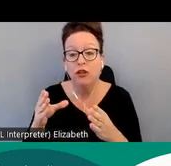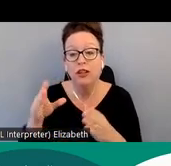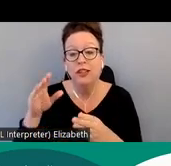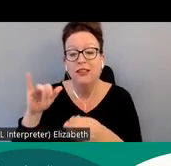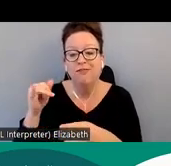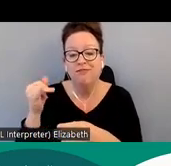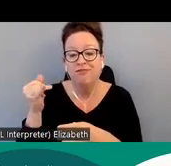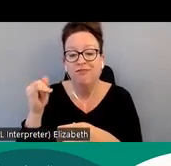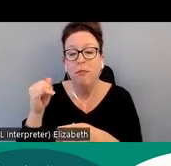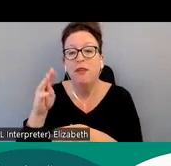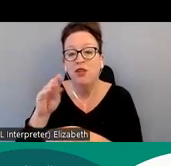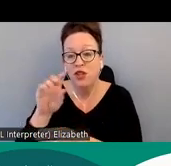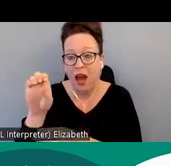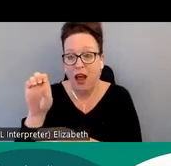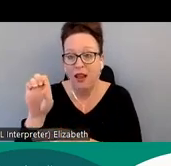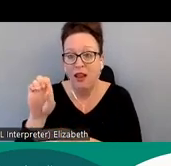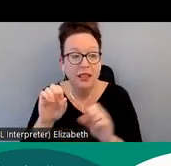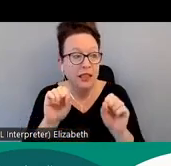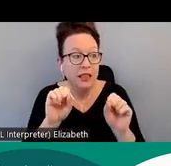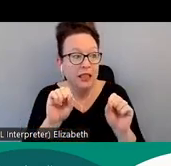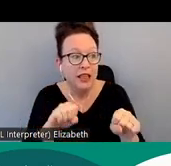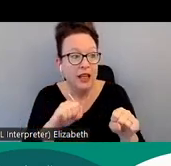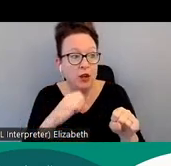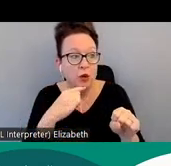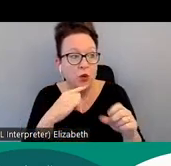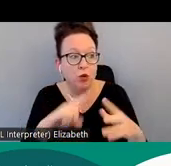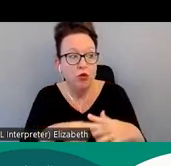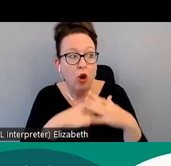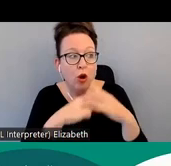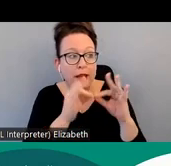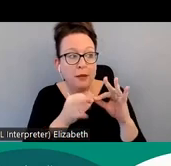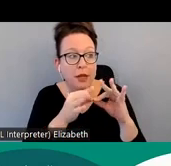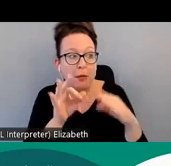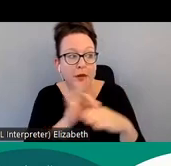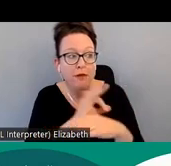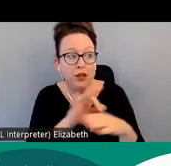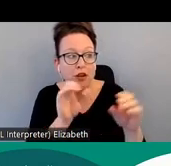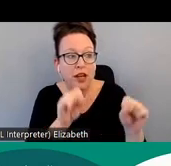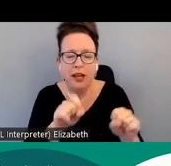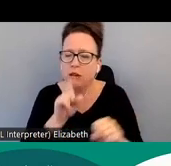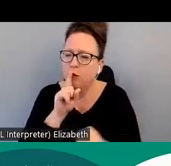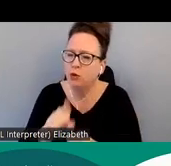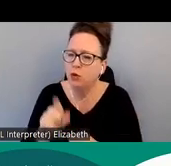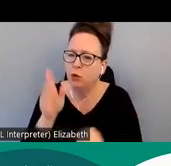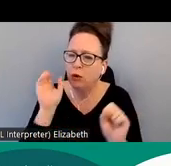already. Can you please enable the interpretation feature? We can do that.